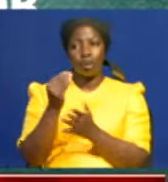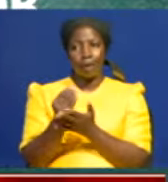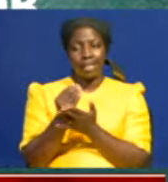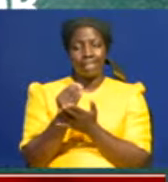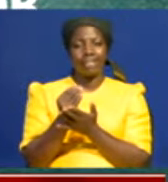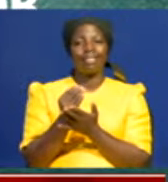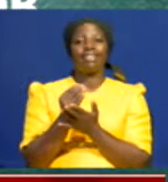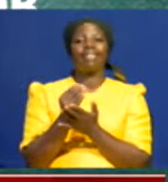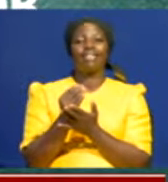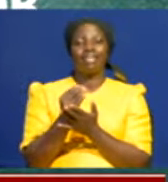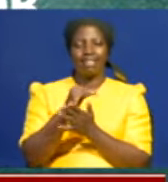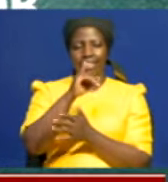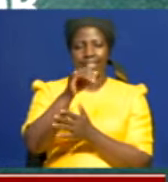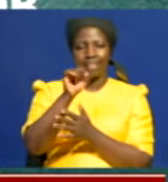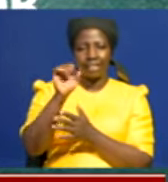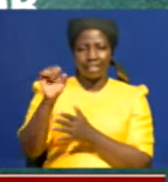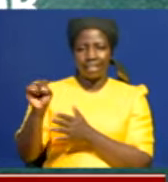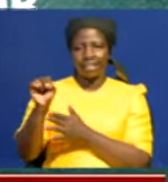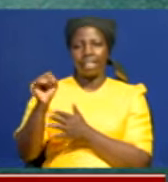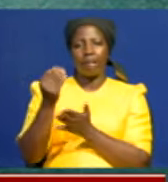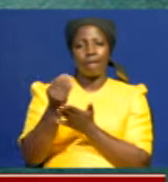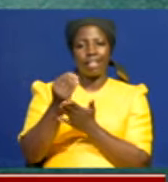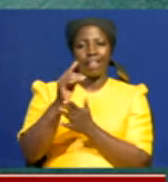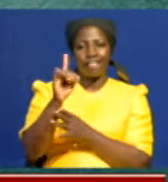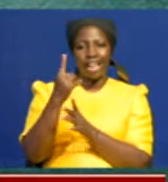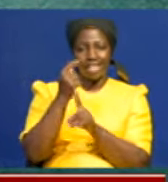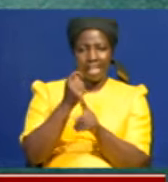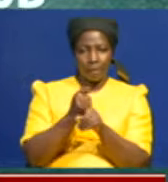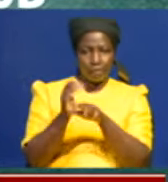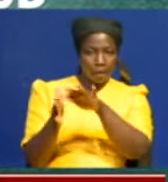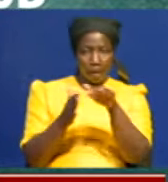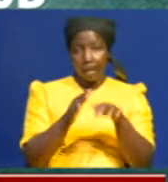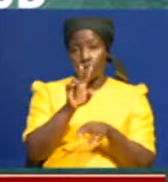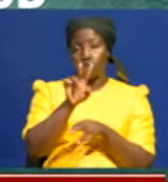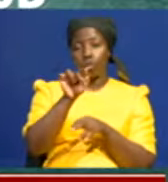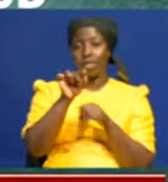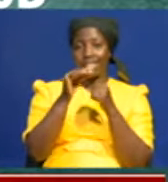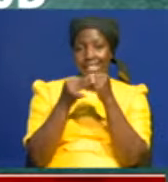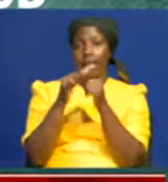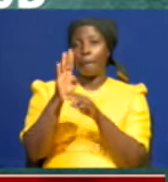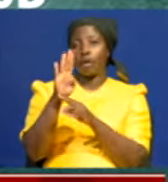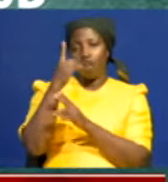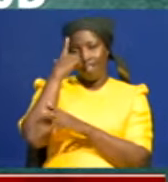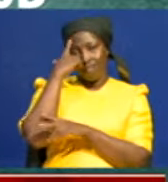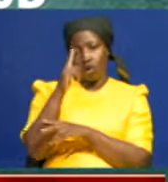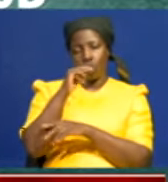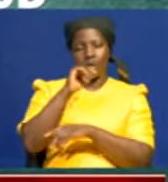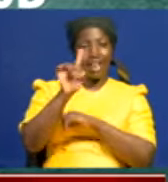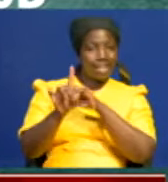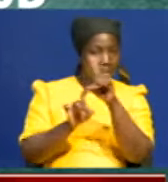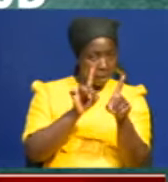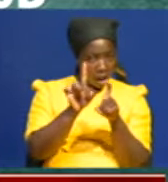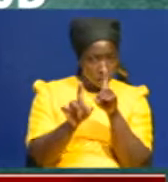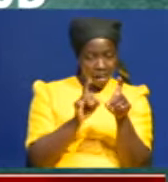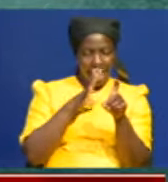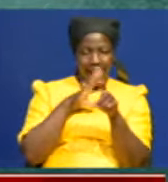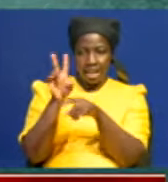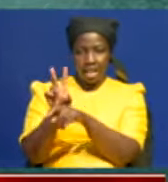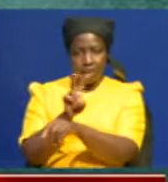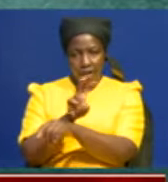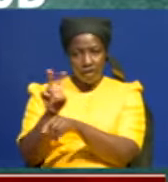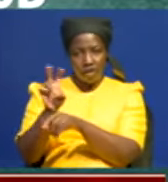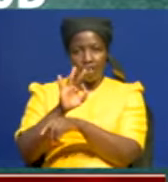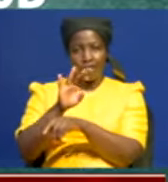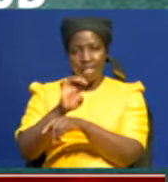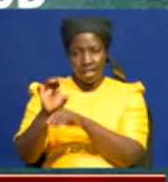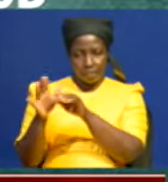for junior secondary schools in the first term, while 2.8 billion shillings has been allocated for school examination and invigilation fees. At